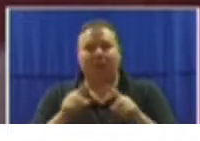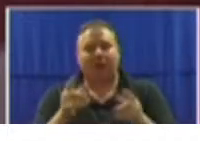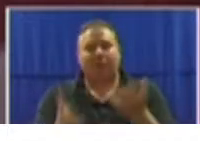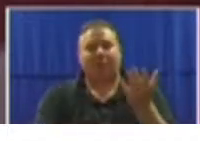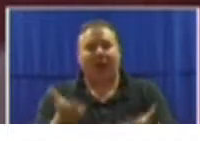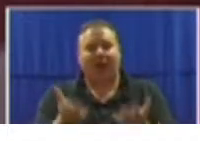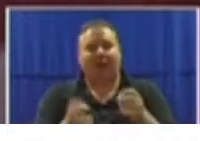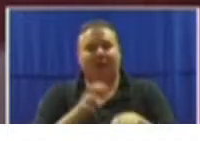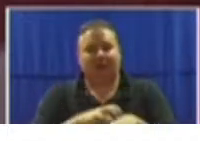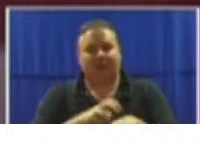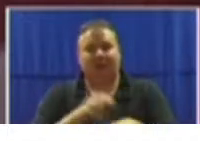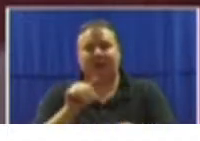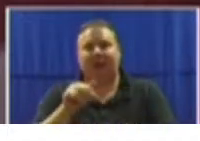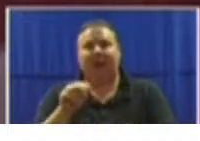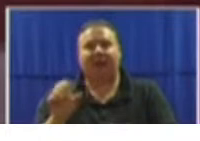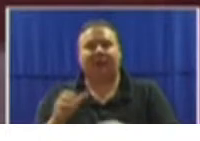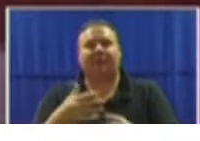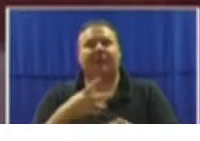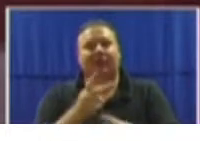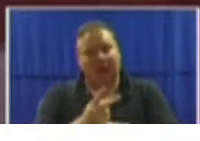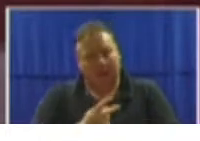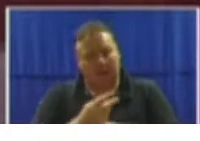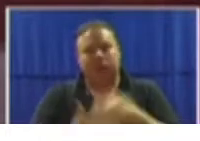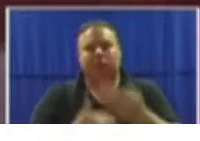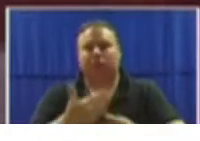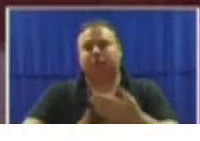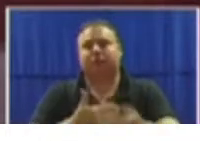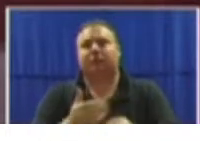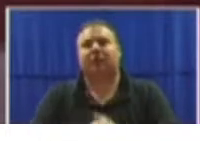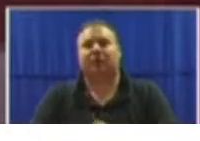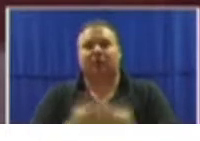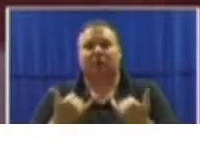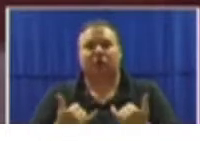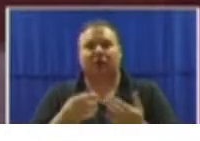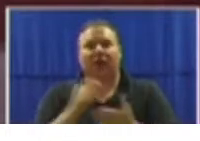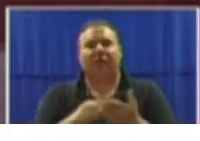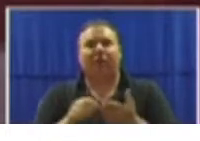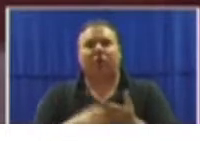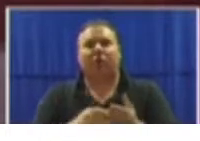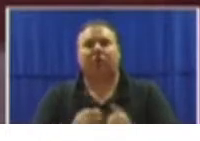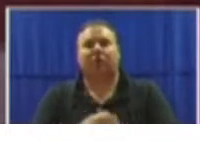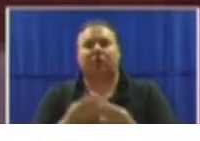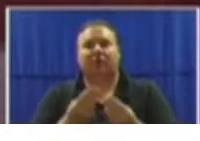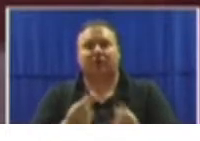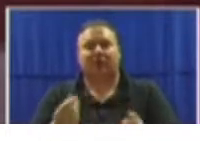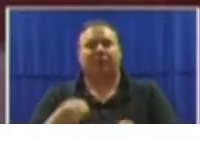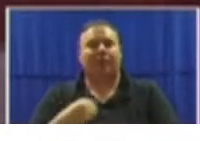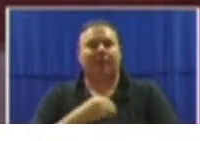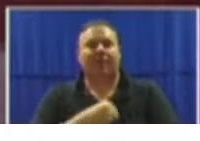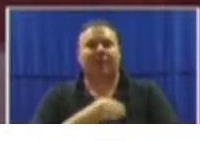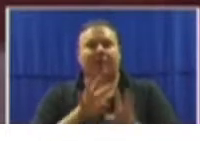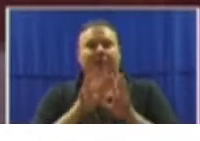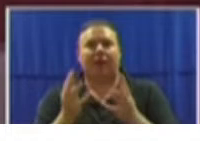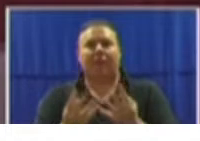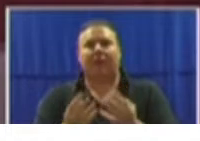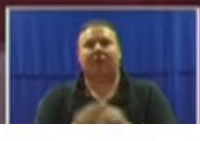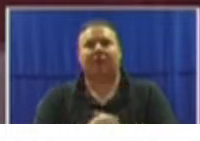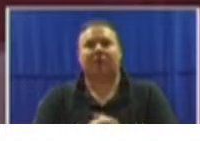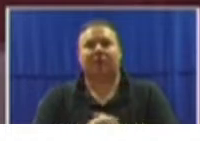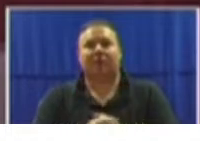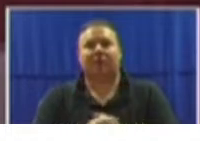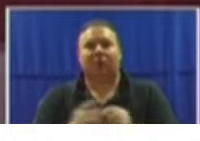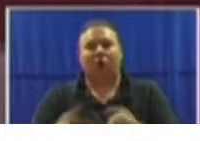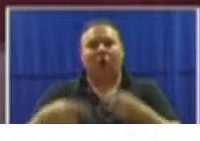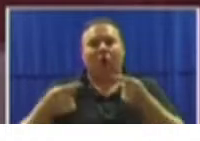the ANC to remain afloat. Today when we vote, it's obvious that some of the members of the cabinet, all of them will have a conflict of